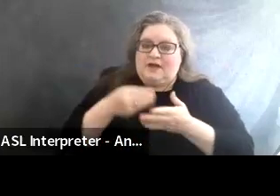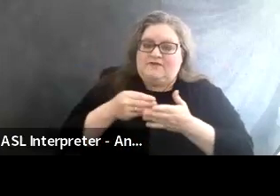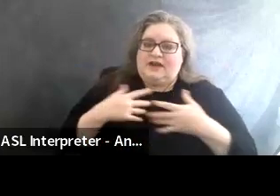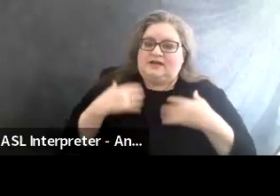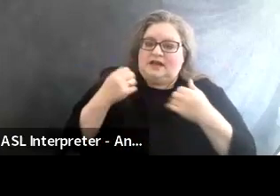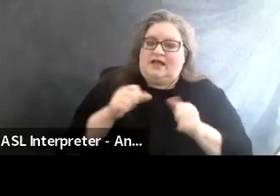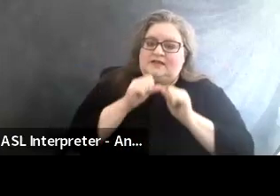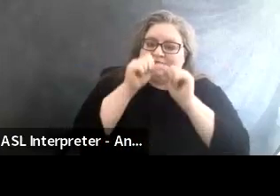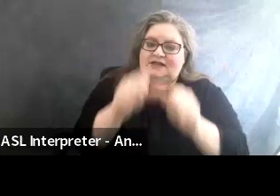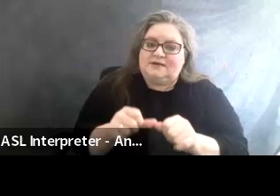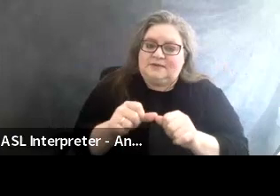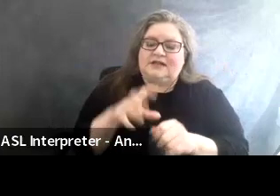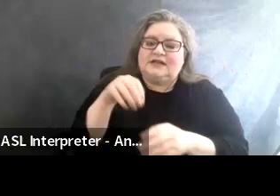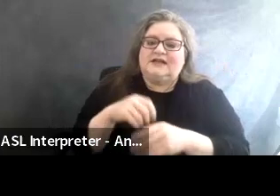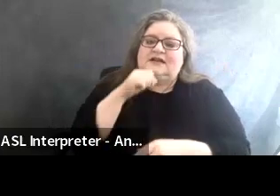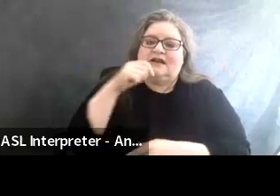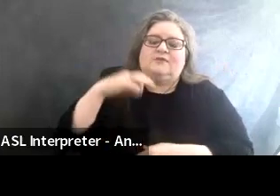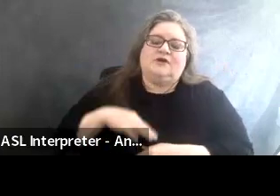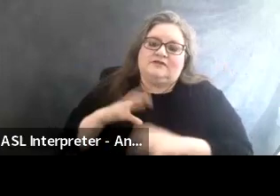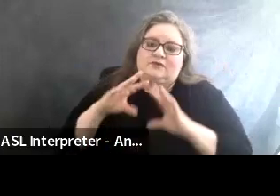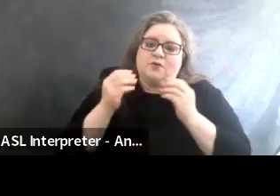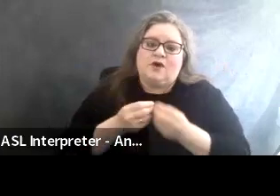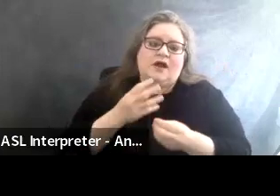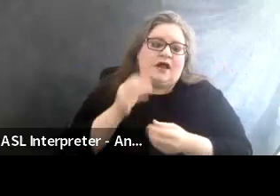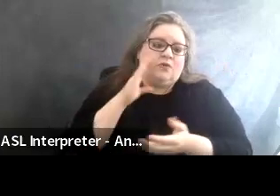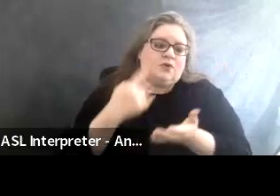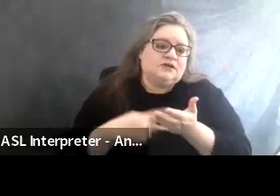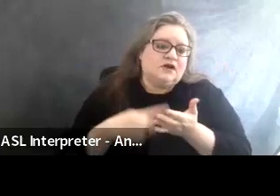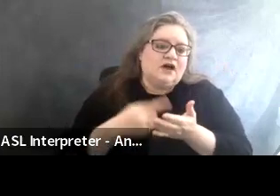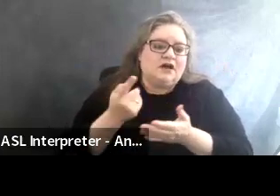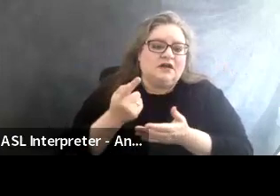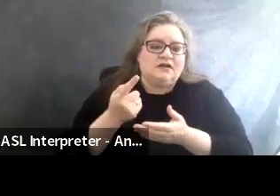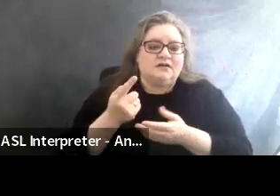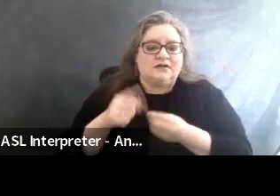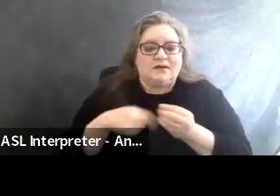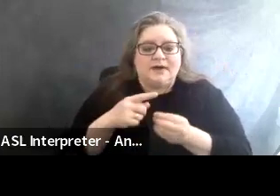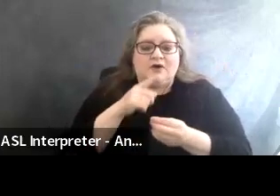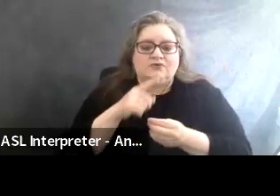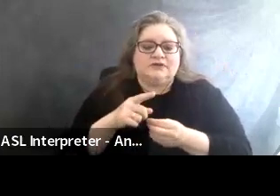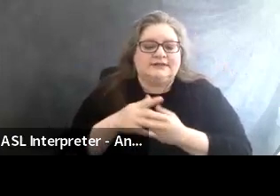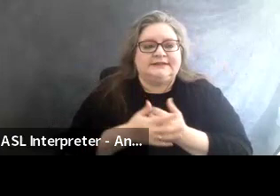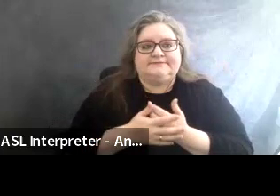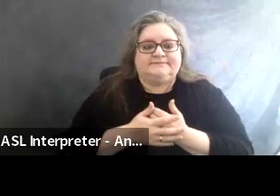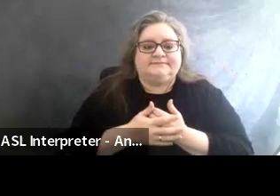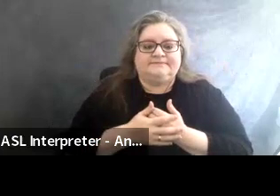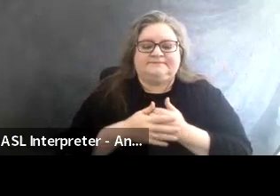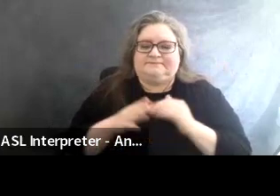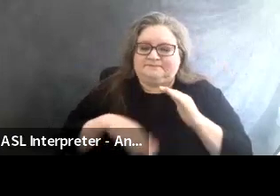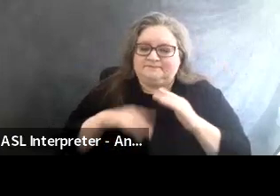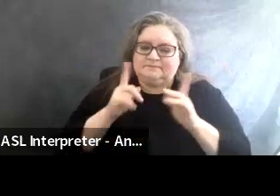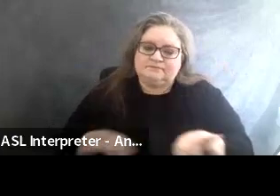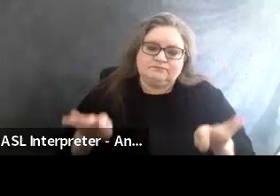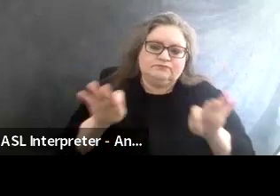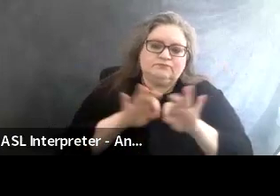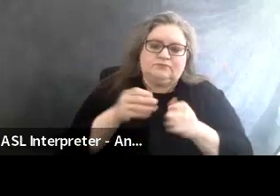and sustainability at a nonprofit organization. We're going to talk a little bit about some really fundamental but